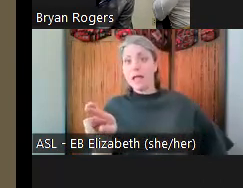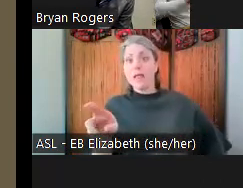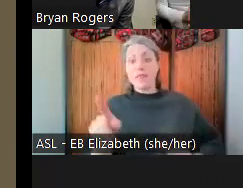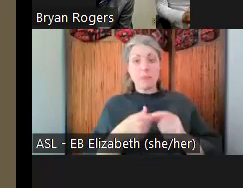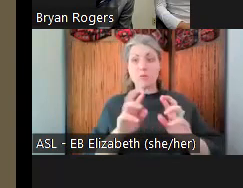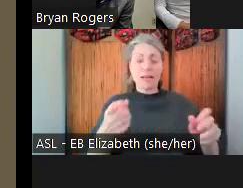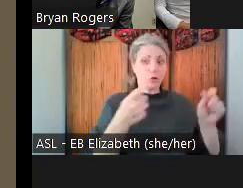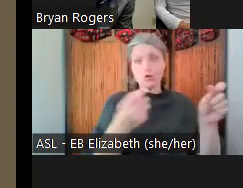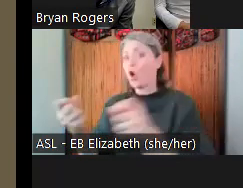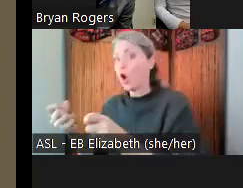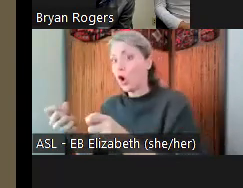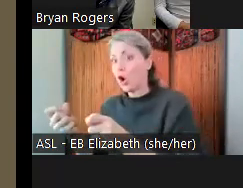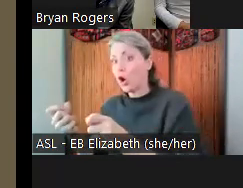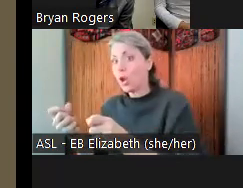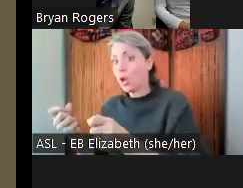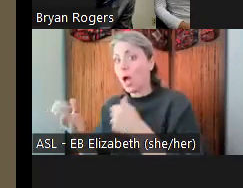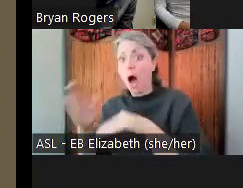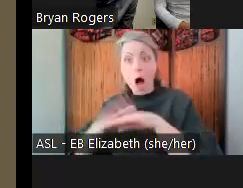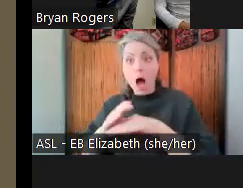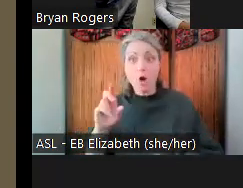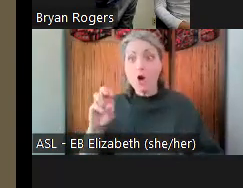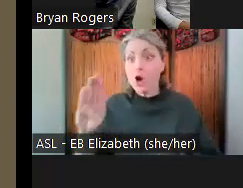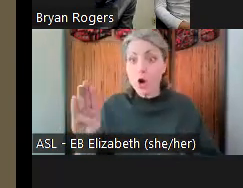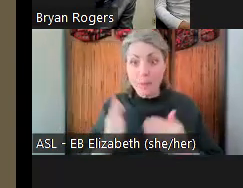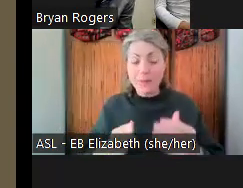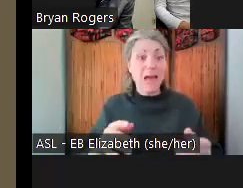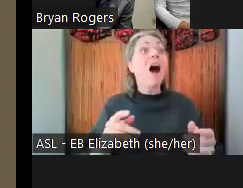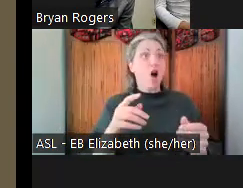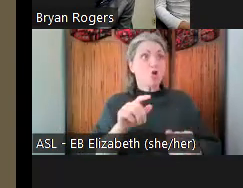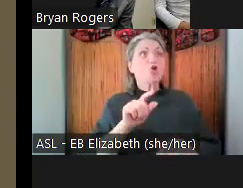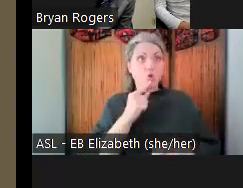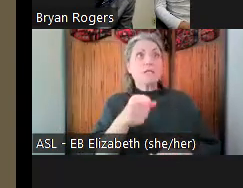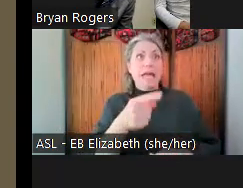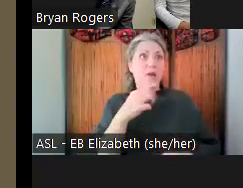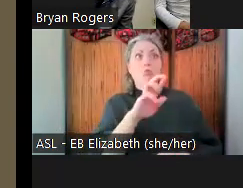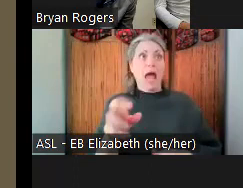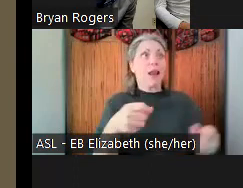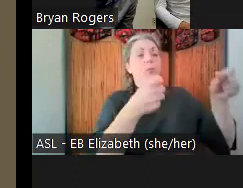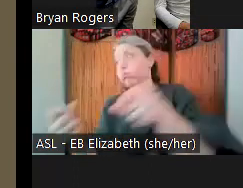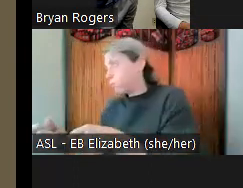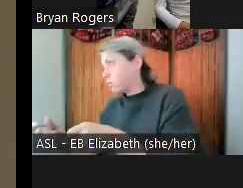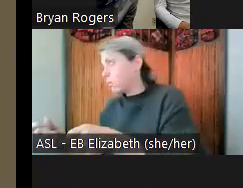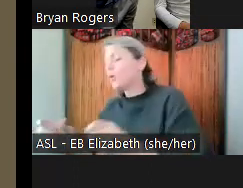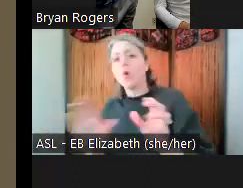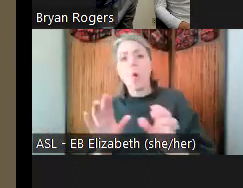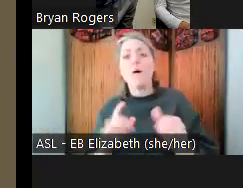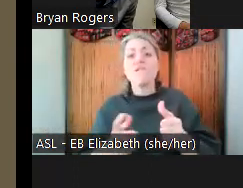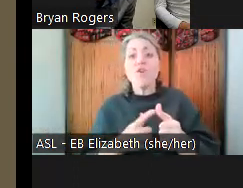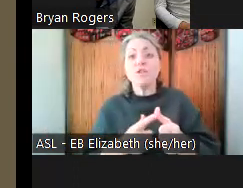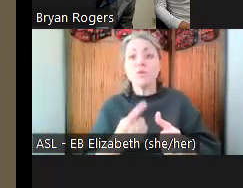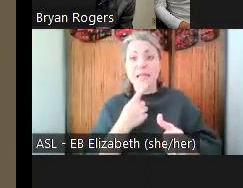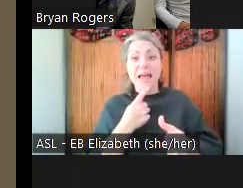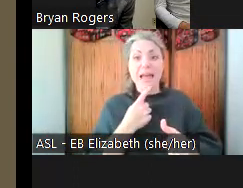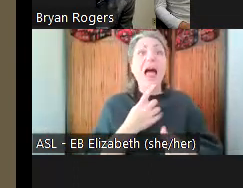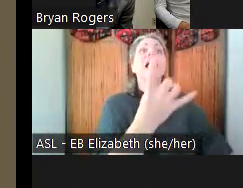turn right even if it's a curb. They're just going to turn the wheel right. So you have to say, at the lights, turn